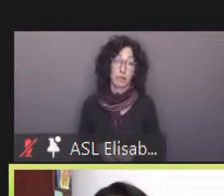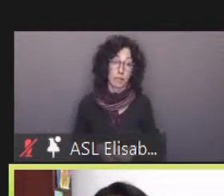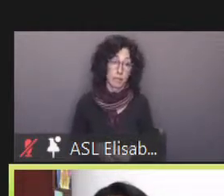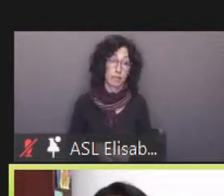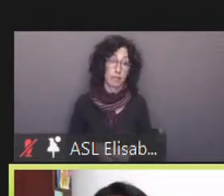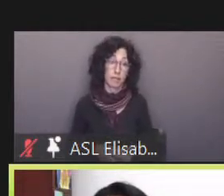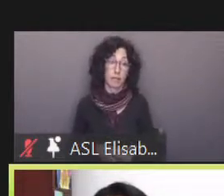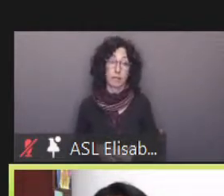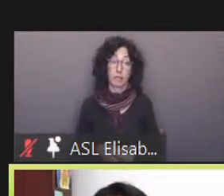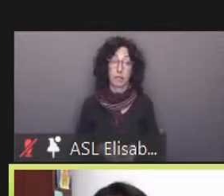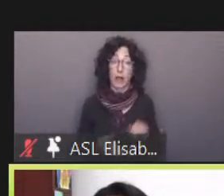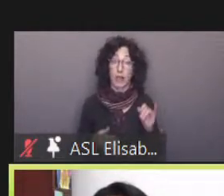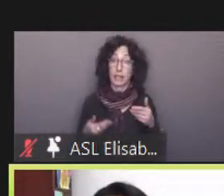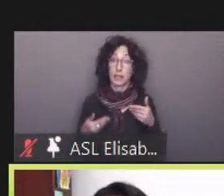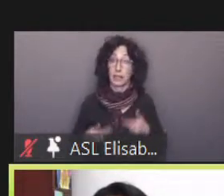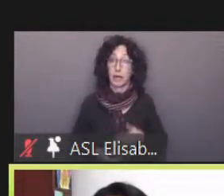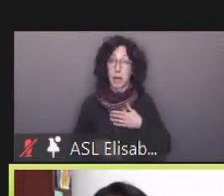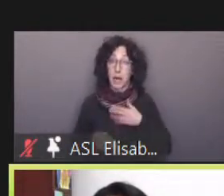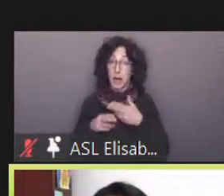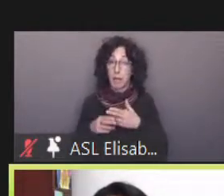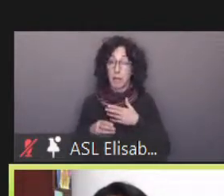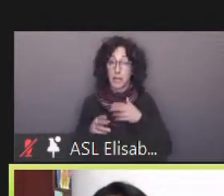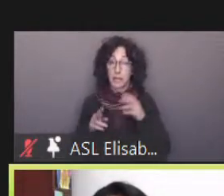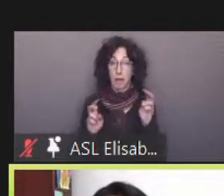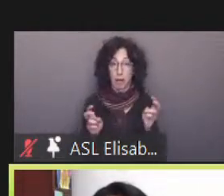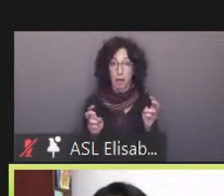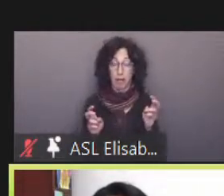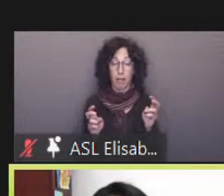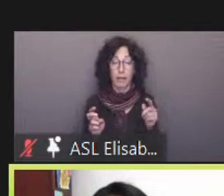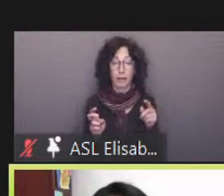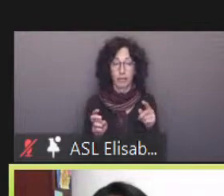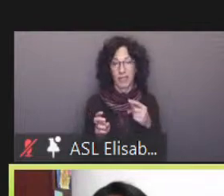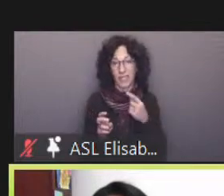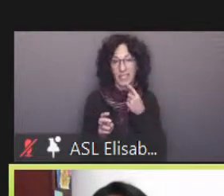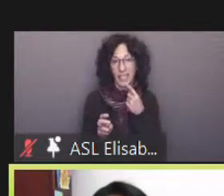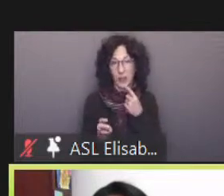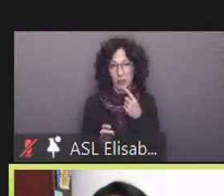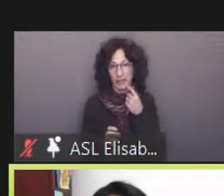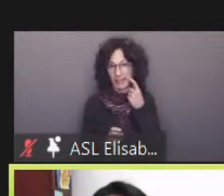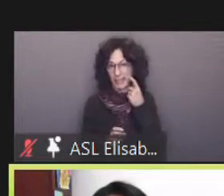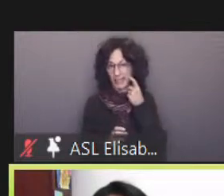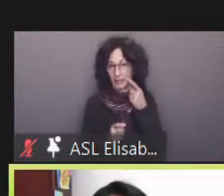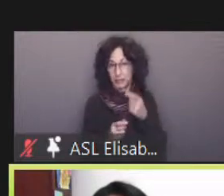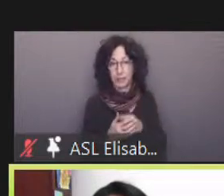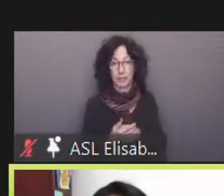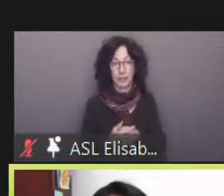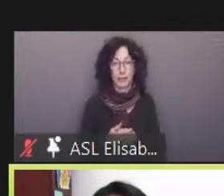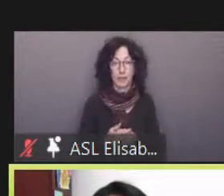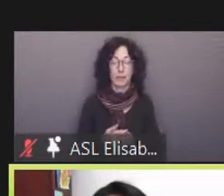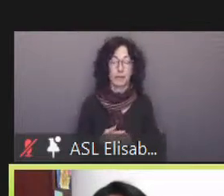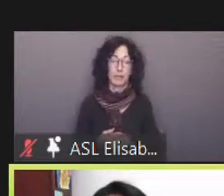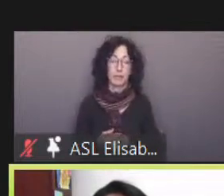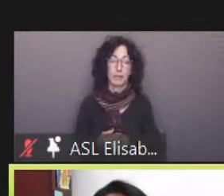So this is my name and my title, as I have said earlier. Next slide, please.